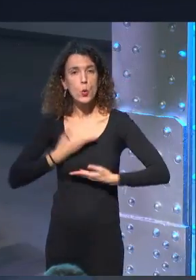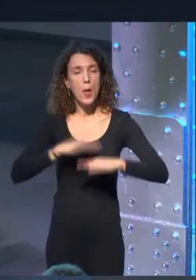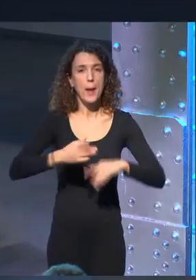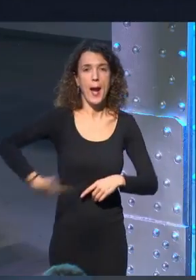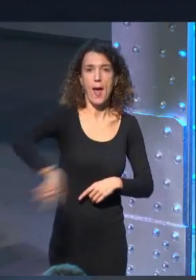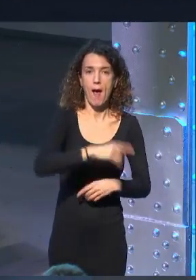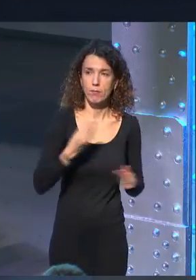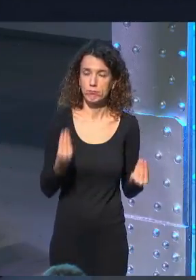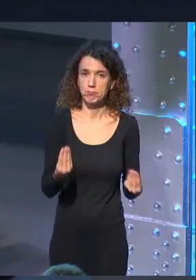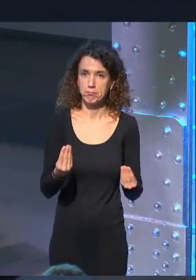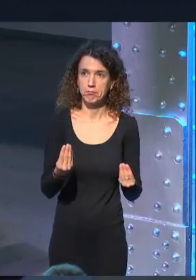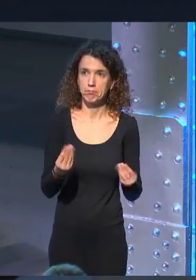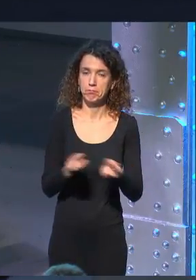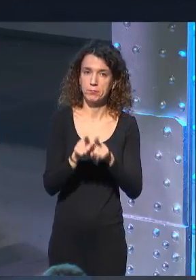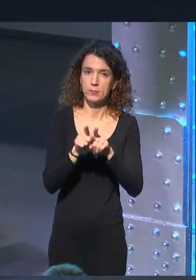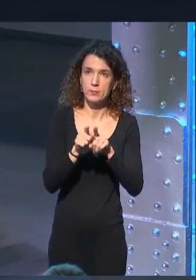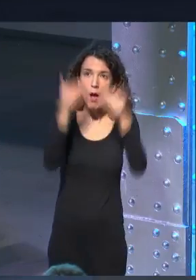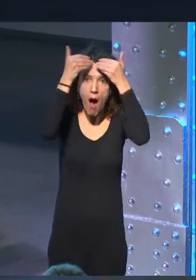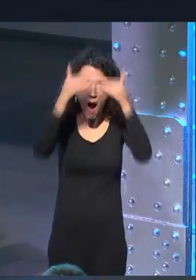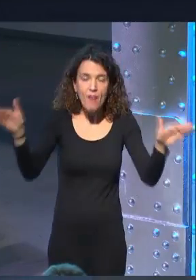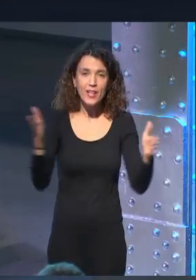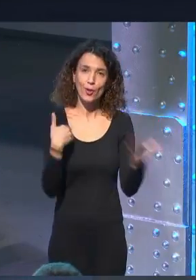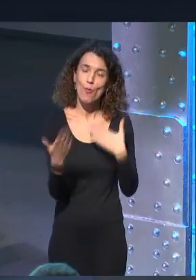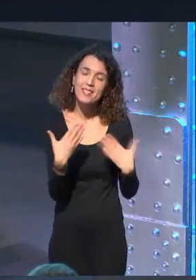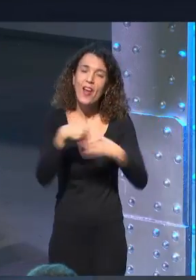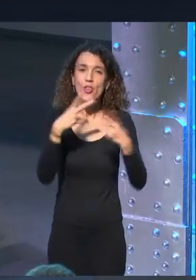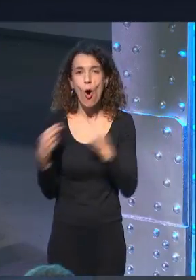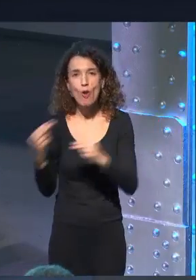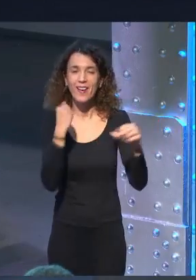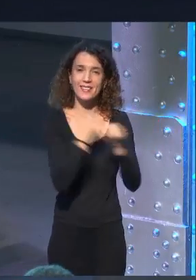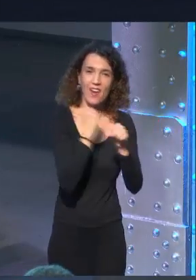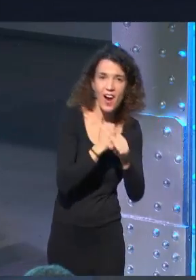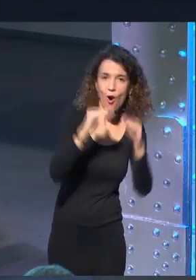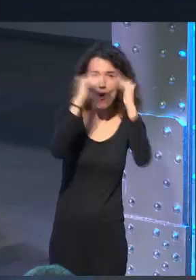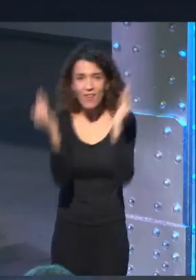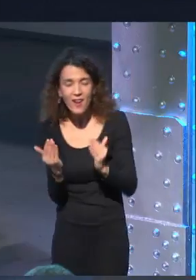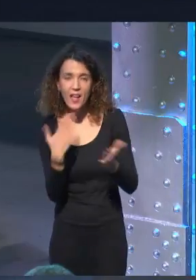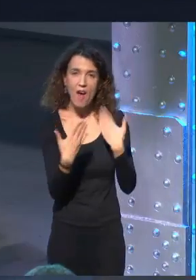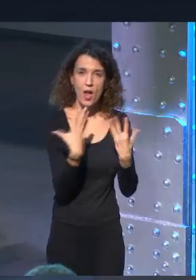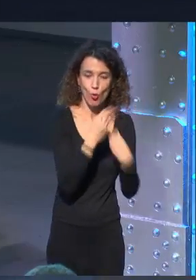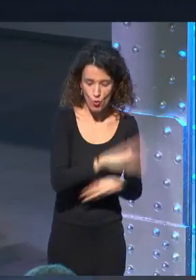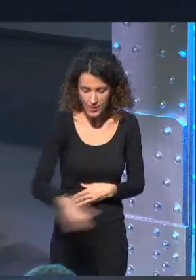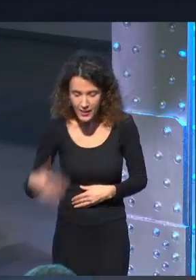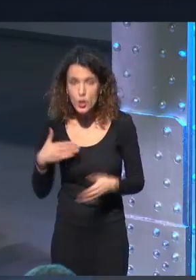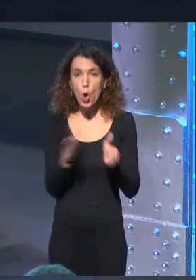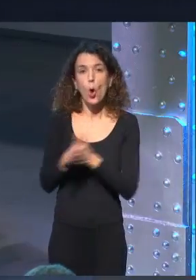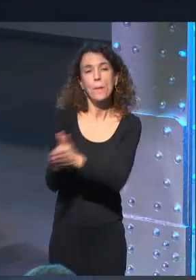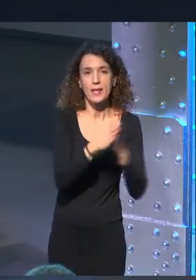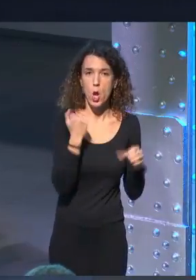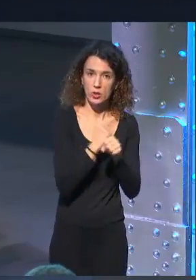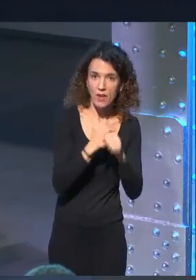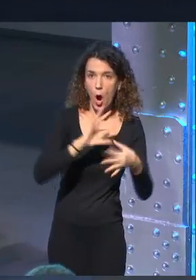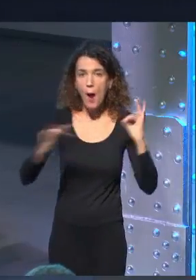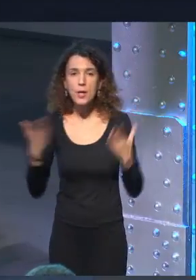that today's session and panels have been useful to open many discussions at home or at work. I hope that